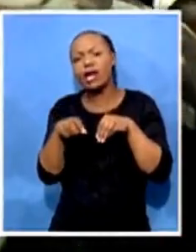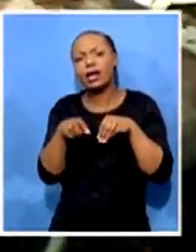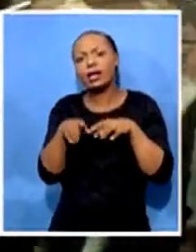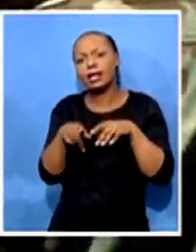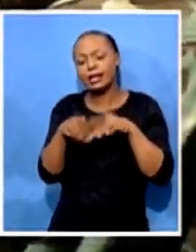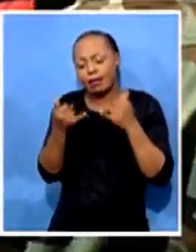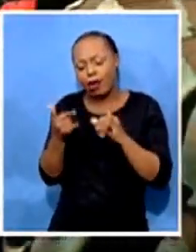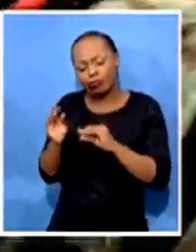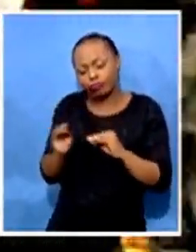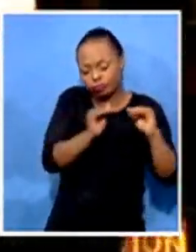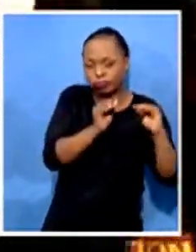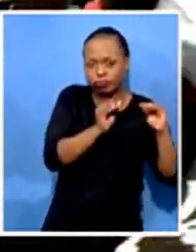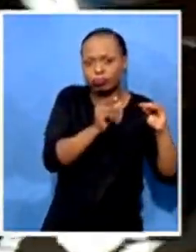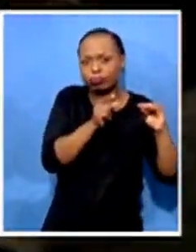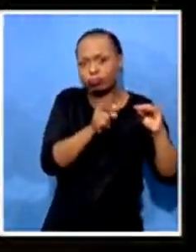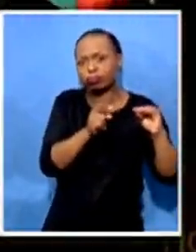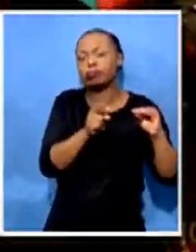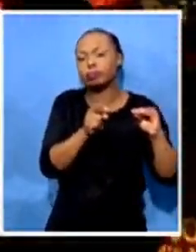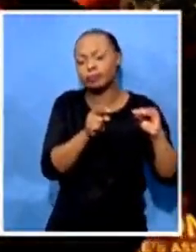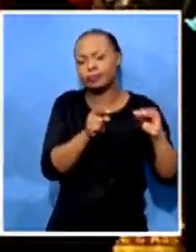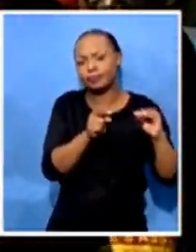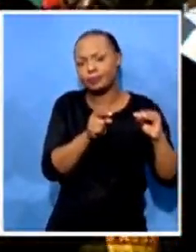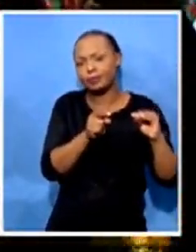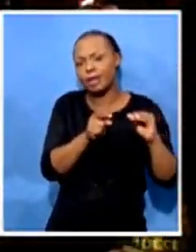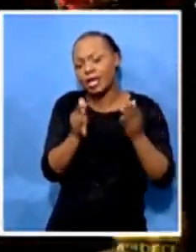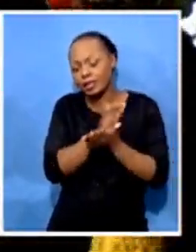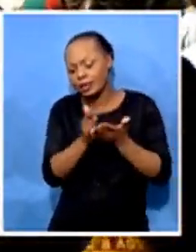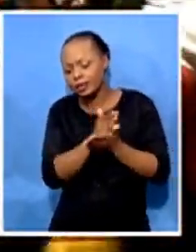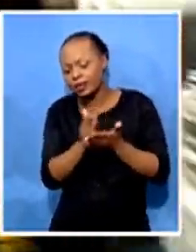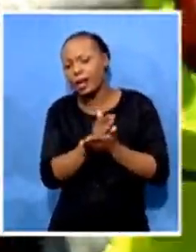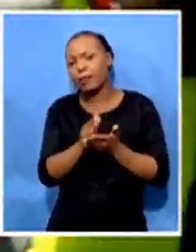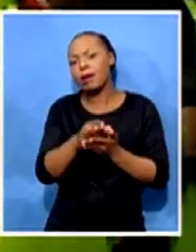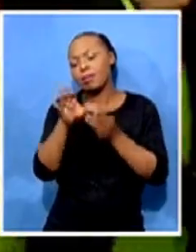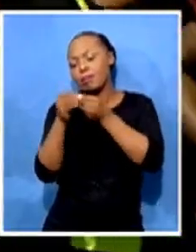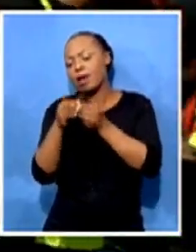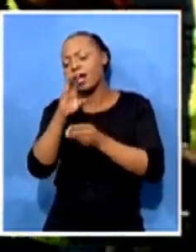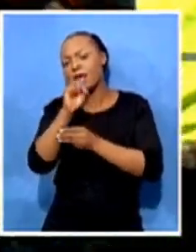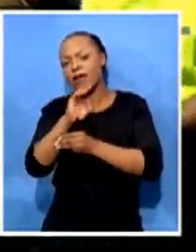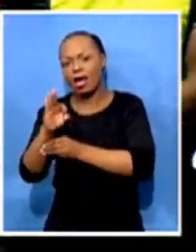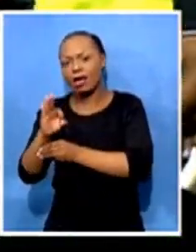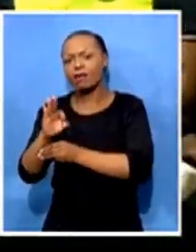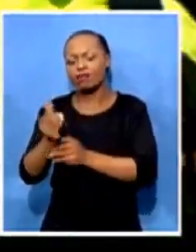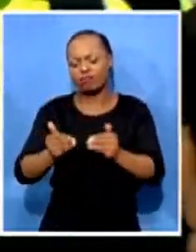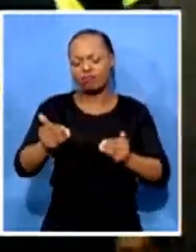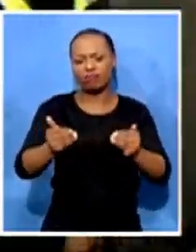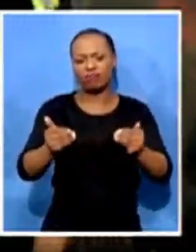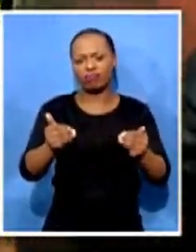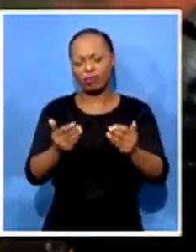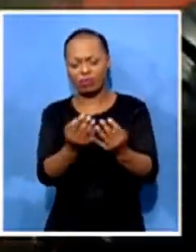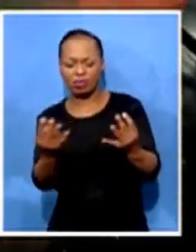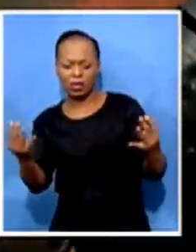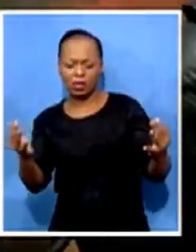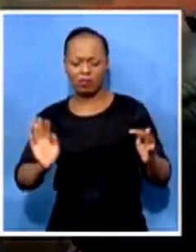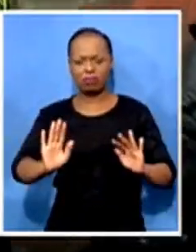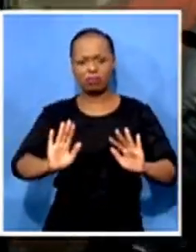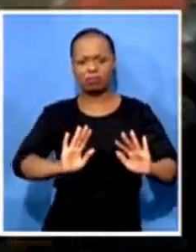though some of the marshals of the EFF are trying to maintain some sort of a line. You'll see those members with their bibs.